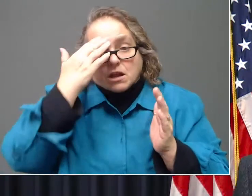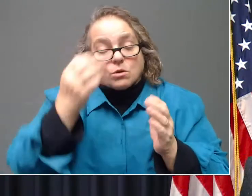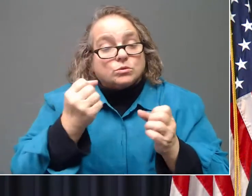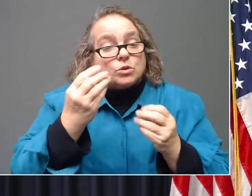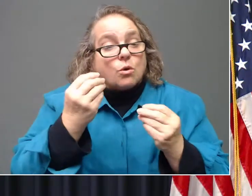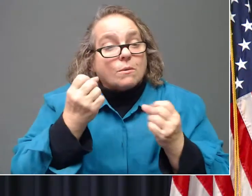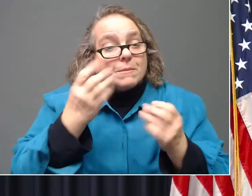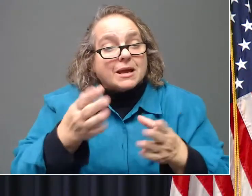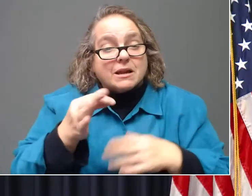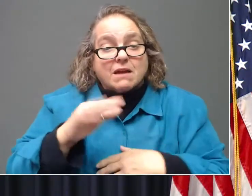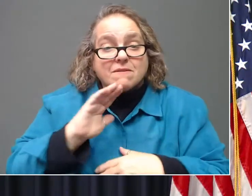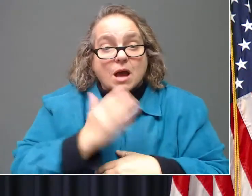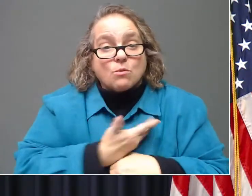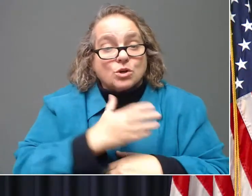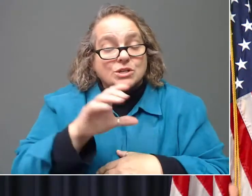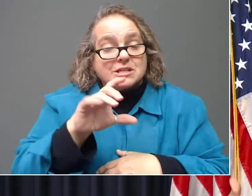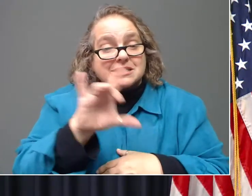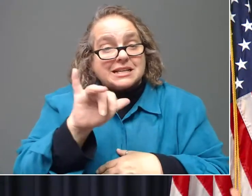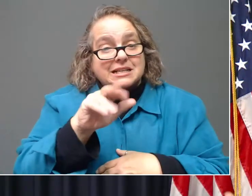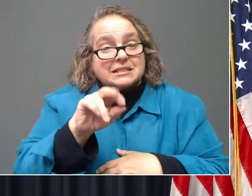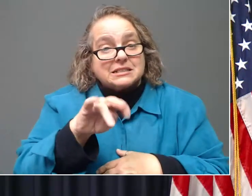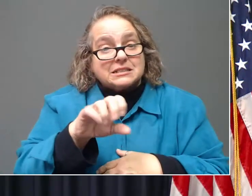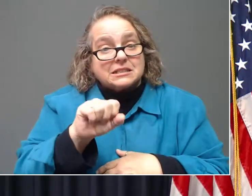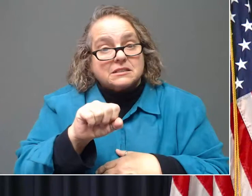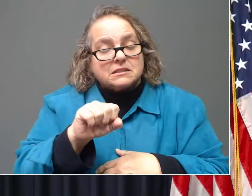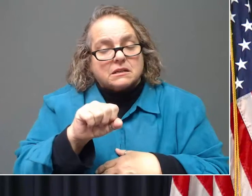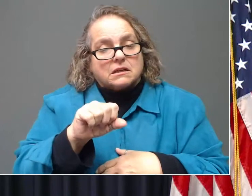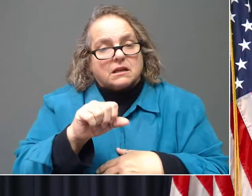our citizens get to see this